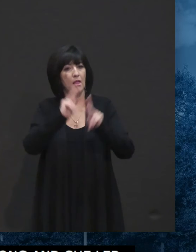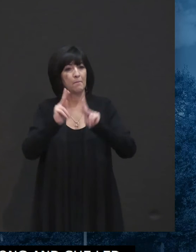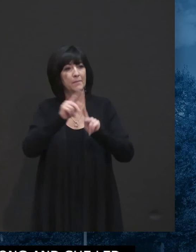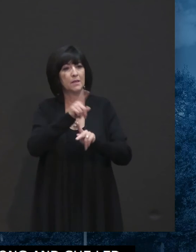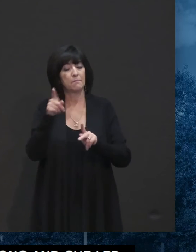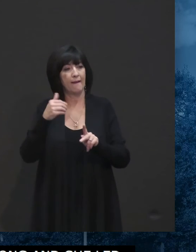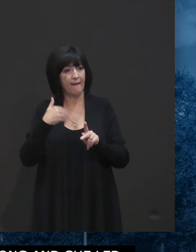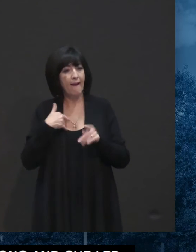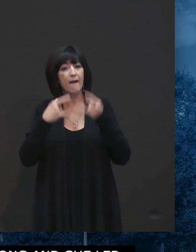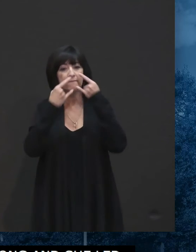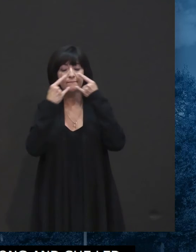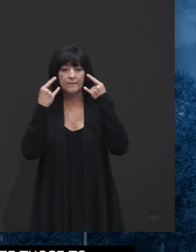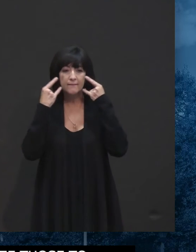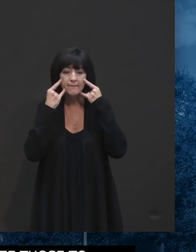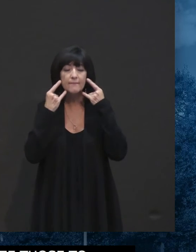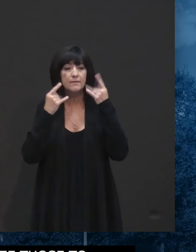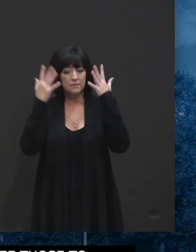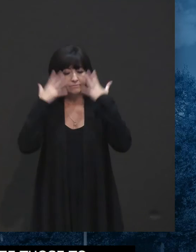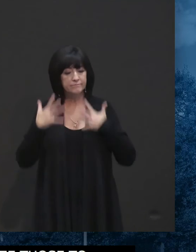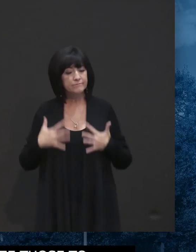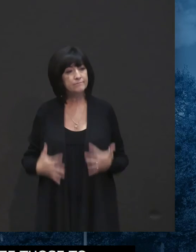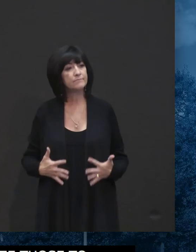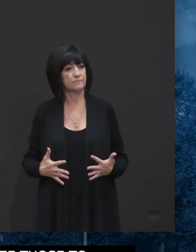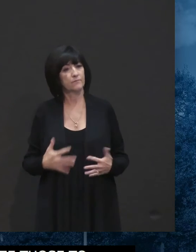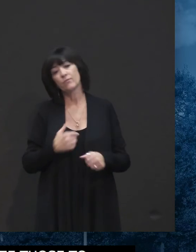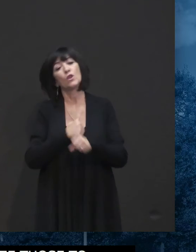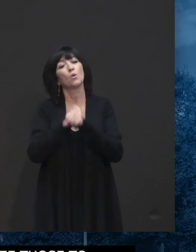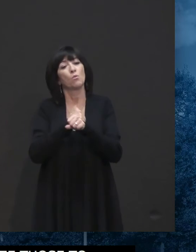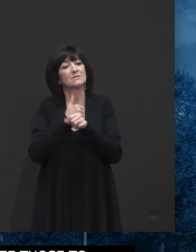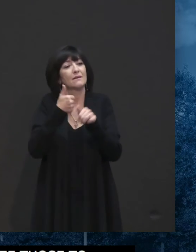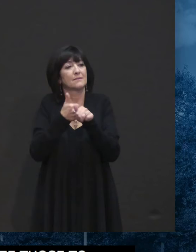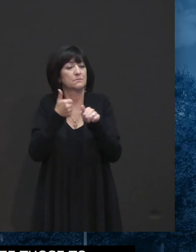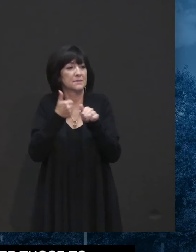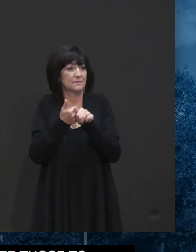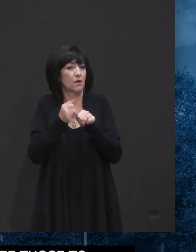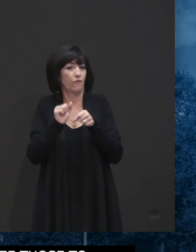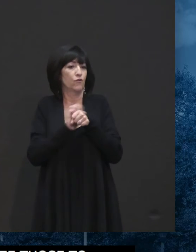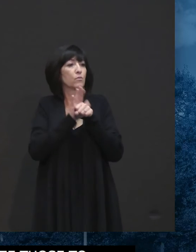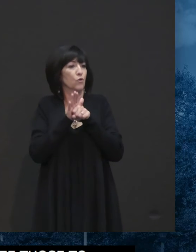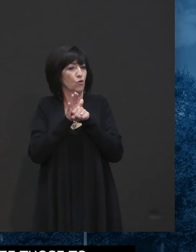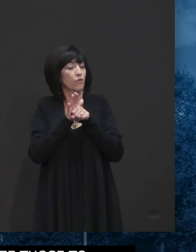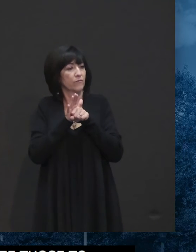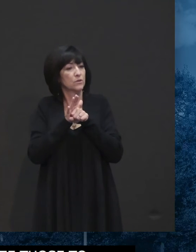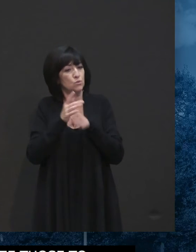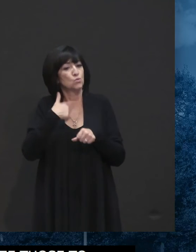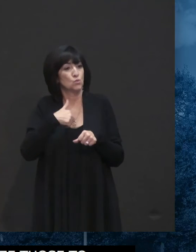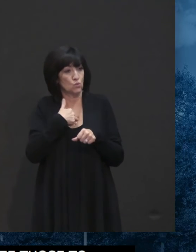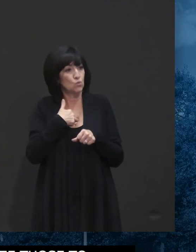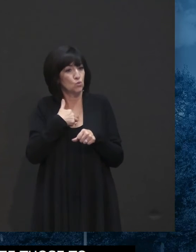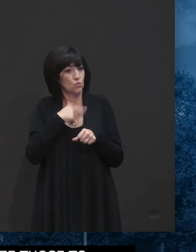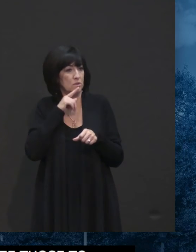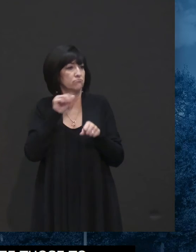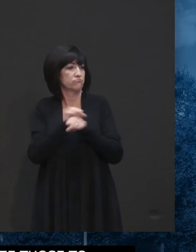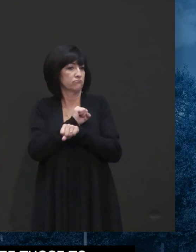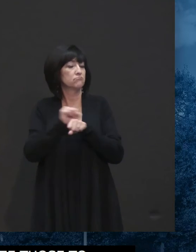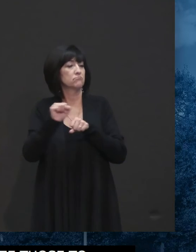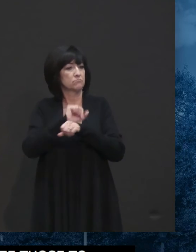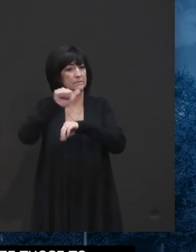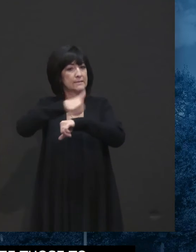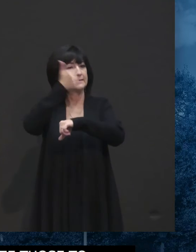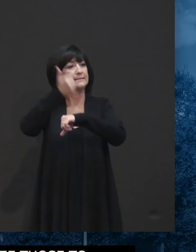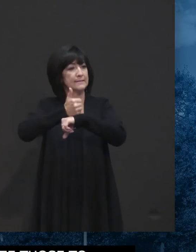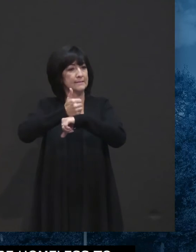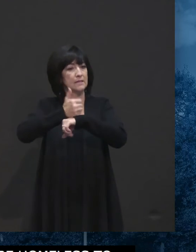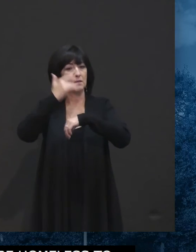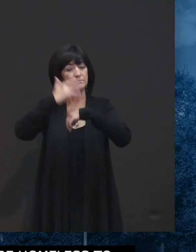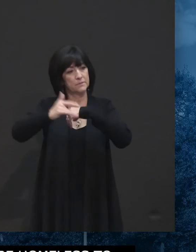personal protective equipment. We directed those and made available space in